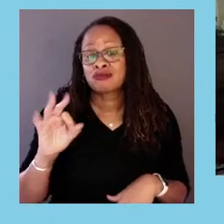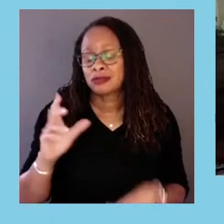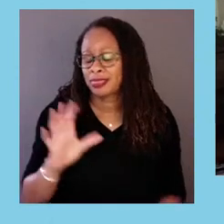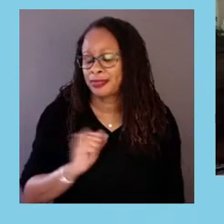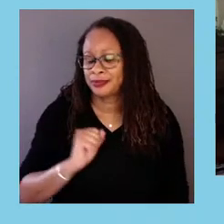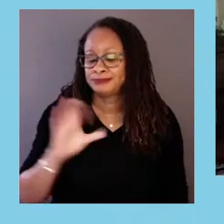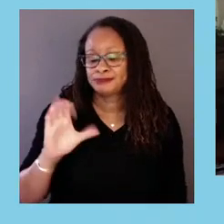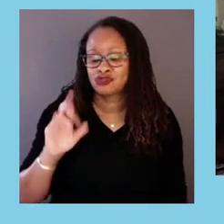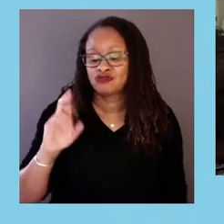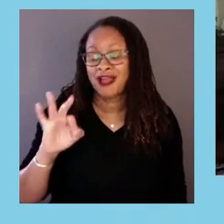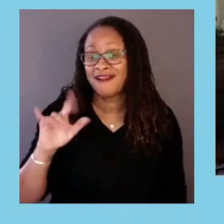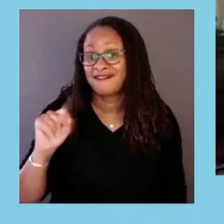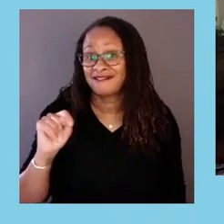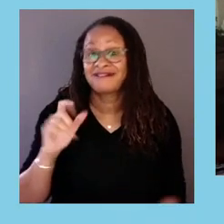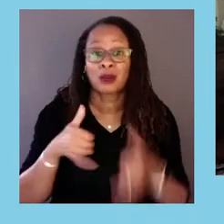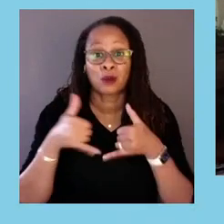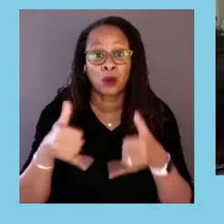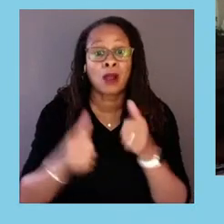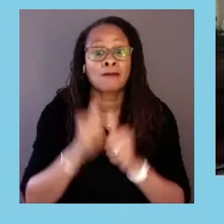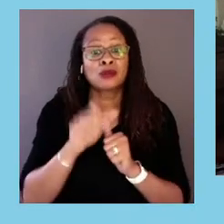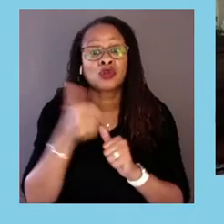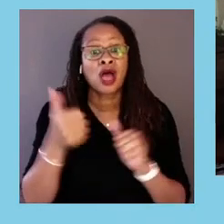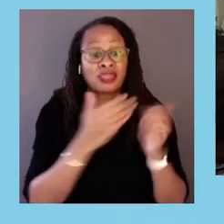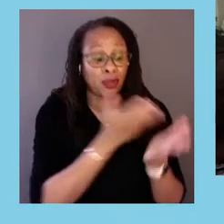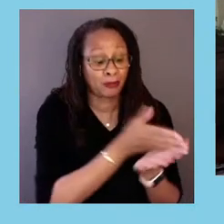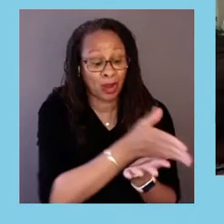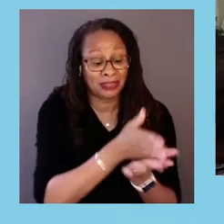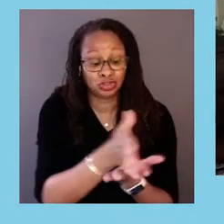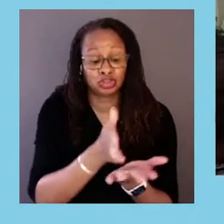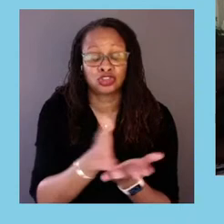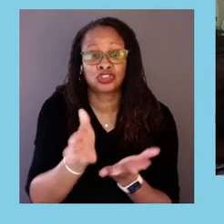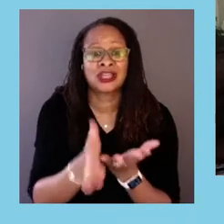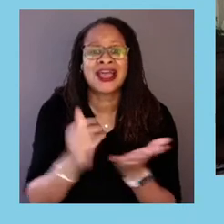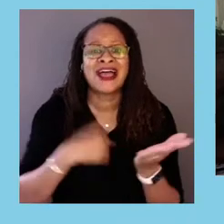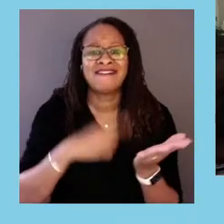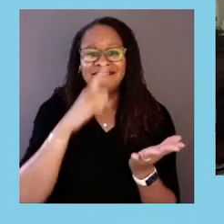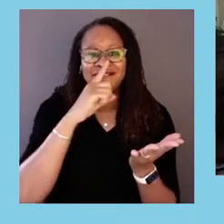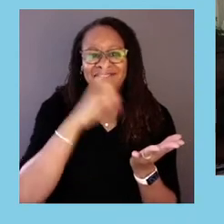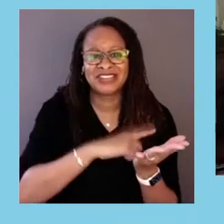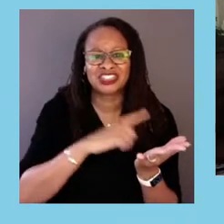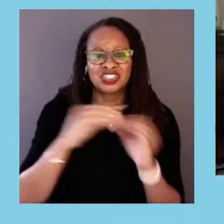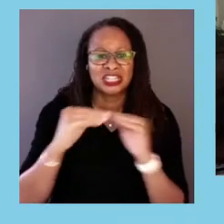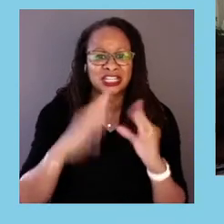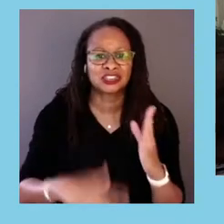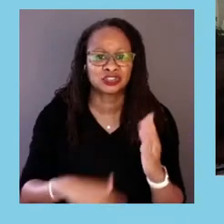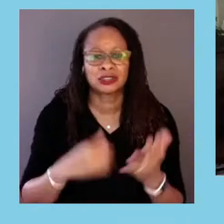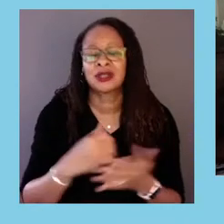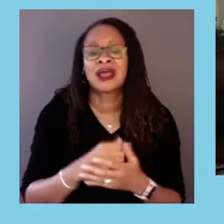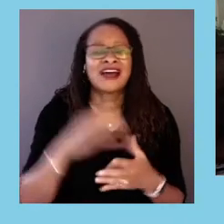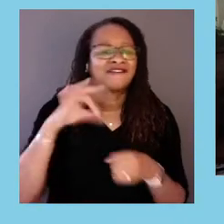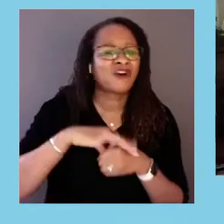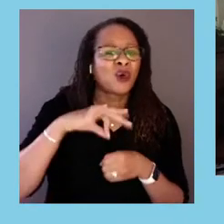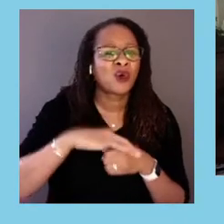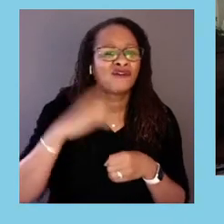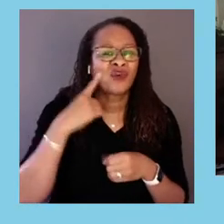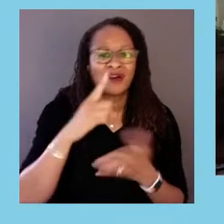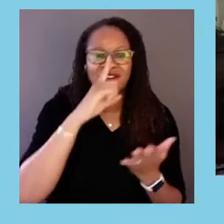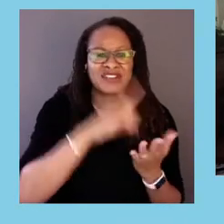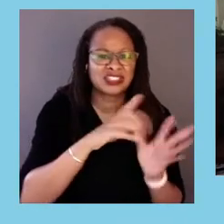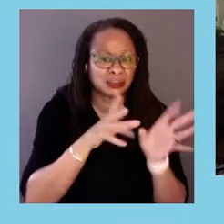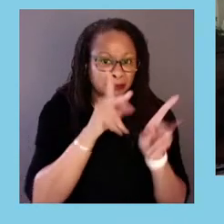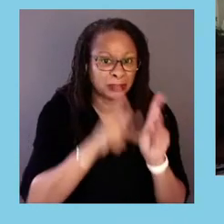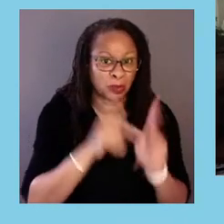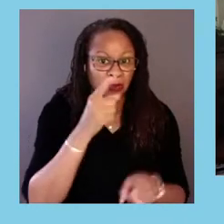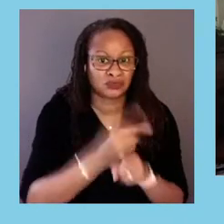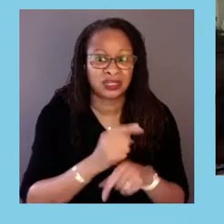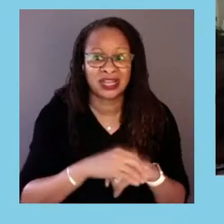those other branches are made up of fiction editors, right? Fiction DP, they vote for fiction people. So should